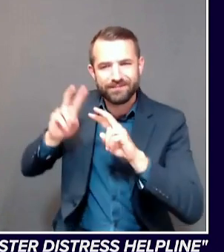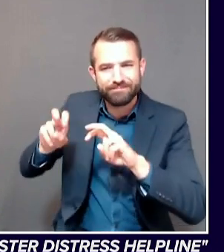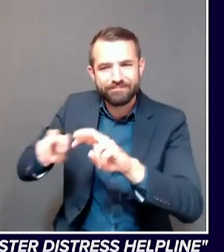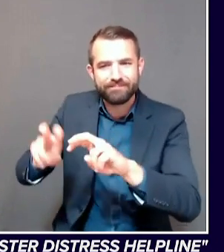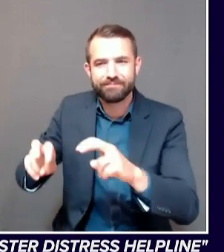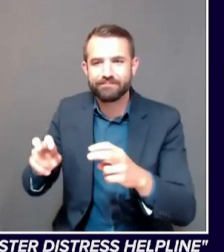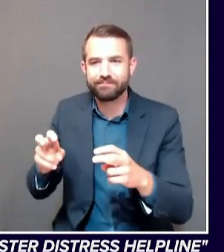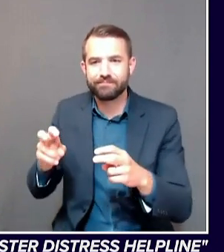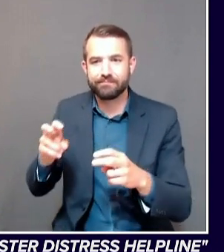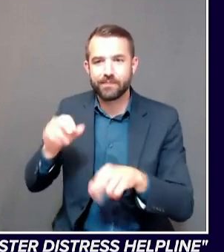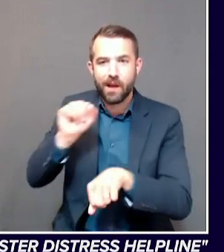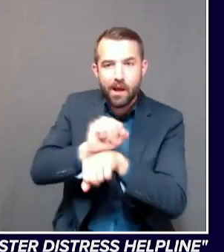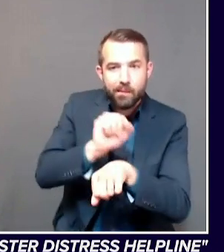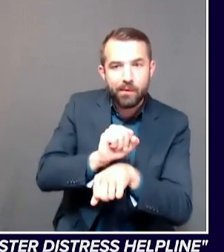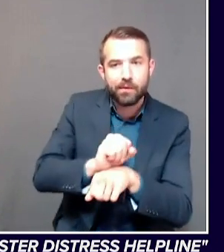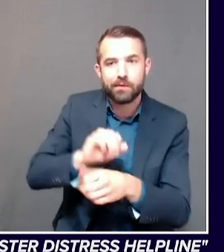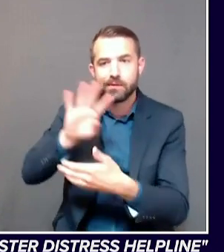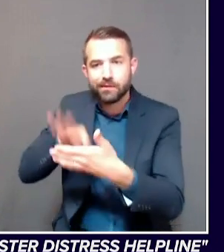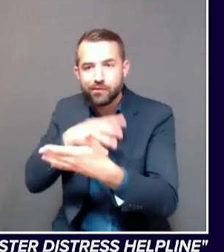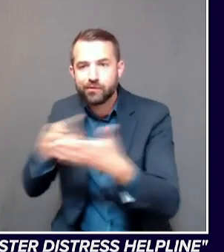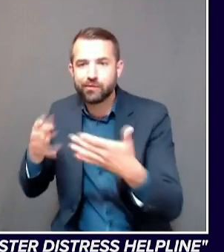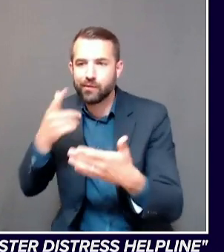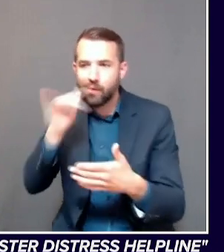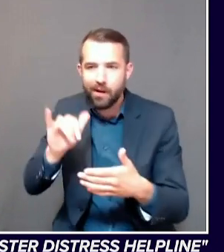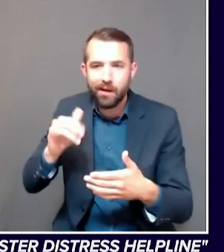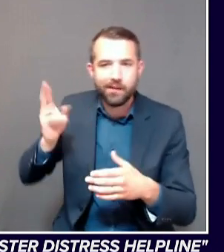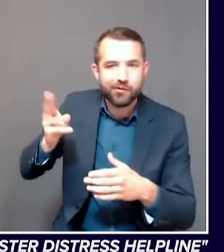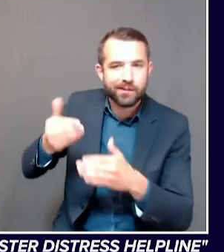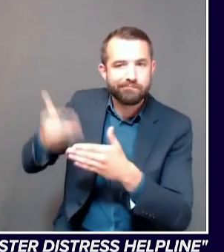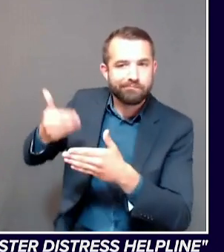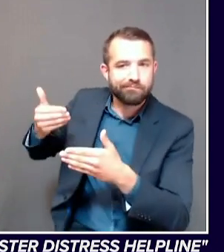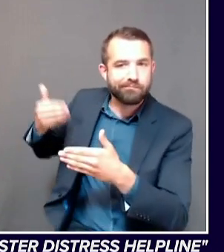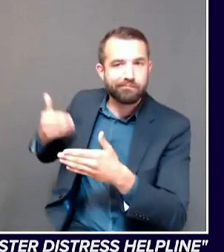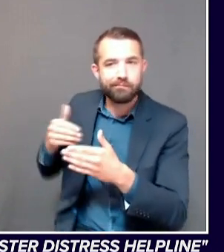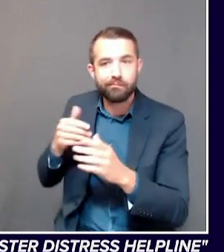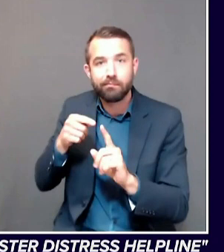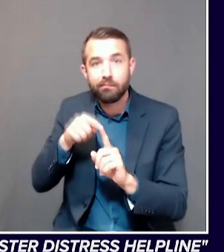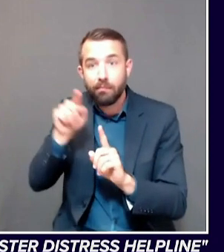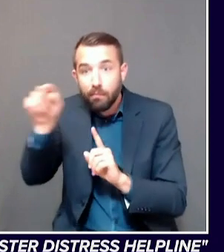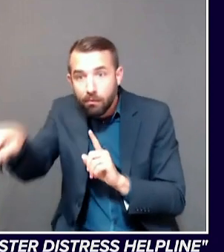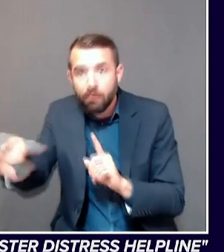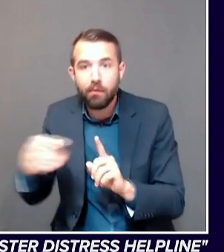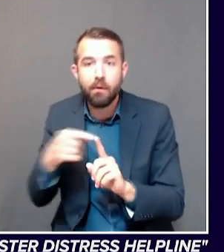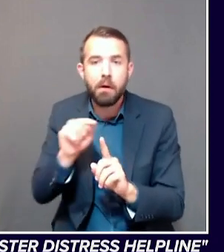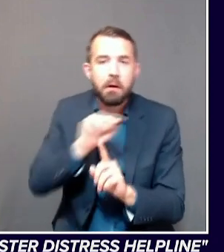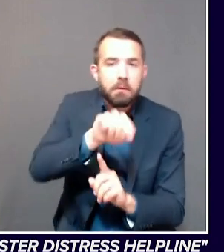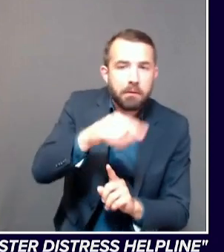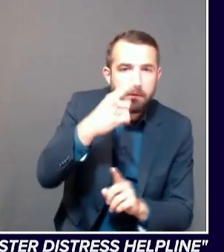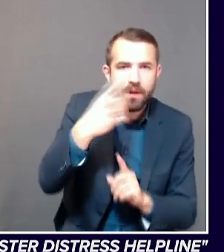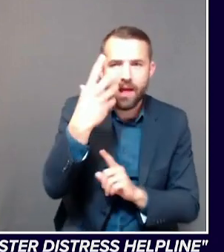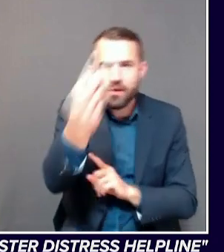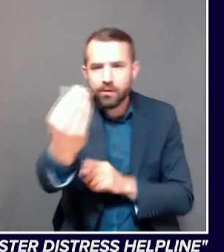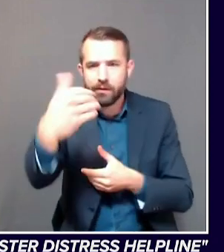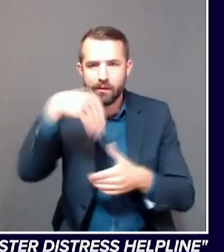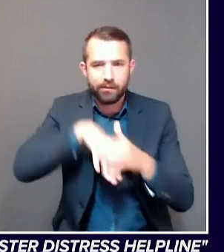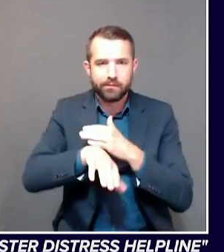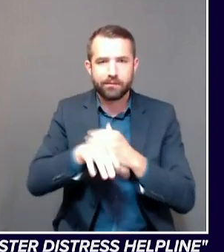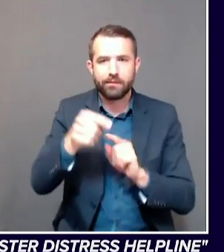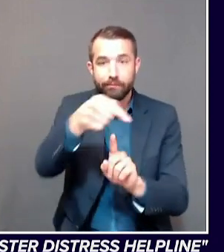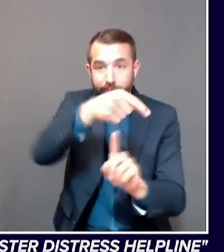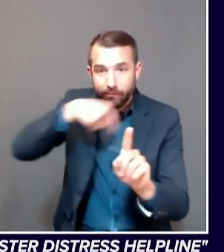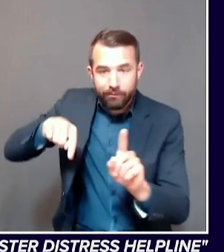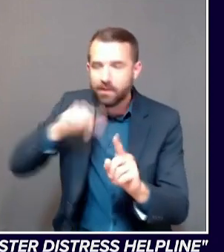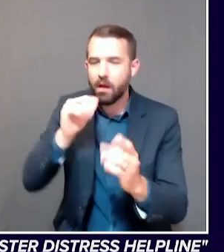like workplace schedules and traffic flow patterns to see who individuals who have tested positive may have interacted